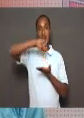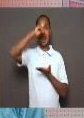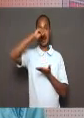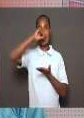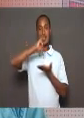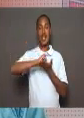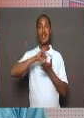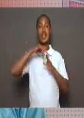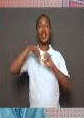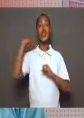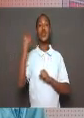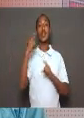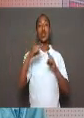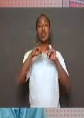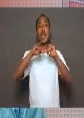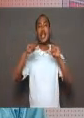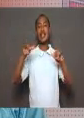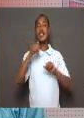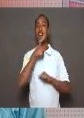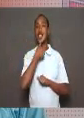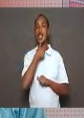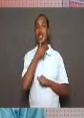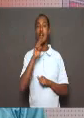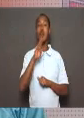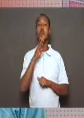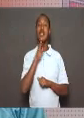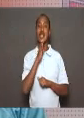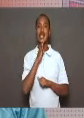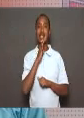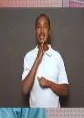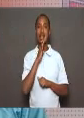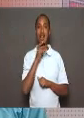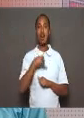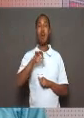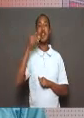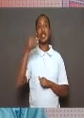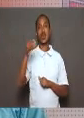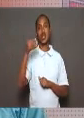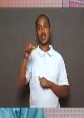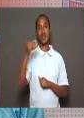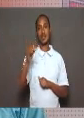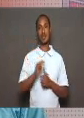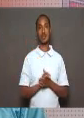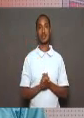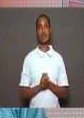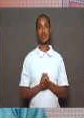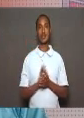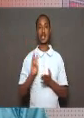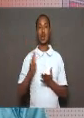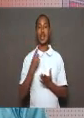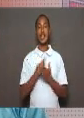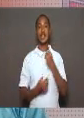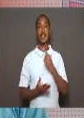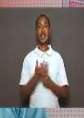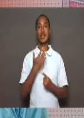learned that it is used to measure the acidity or basicity of a solution.